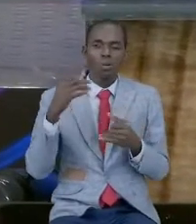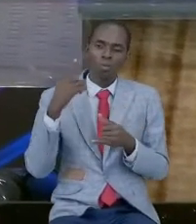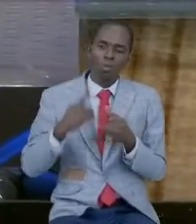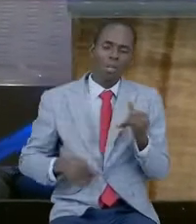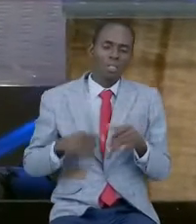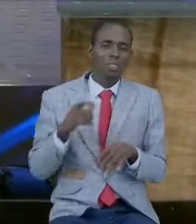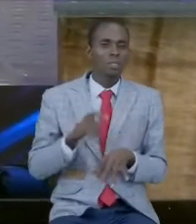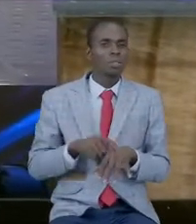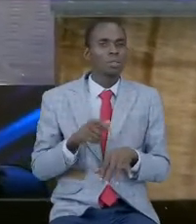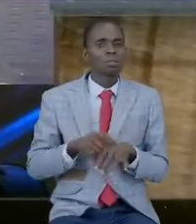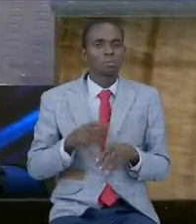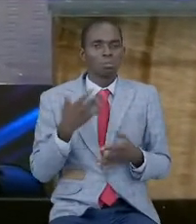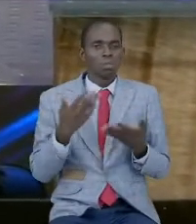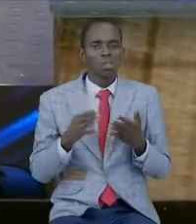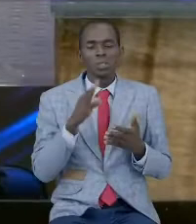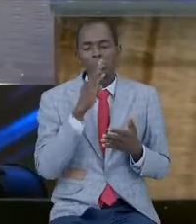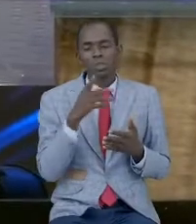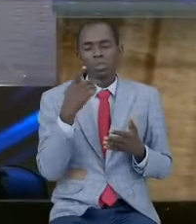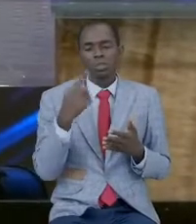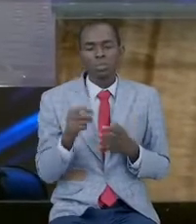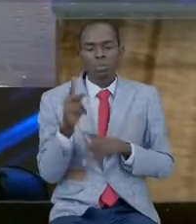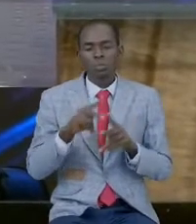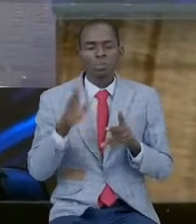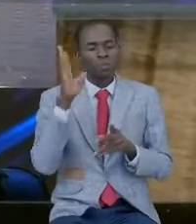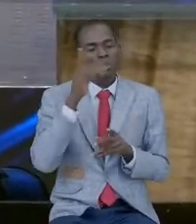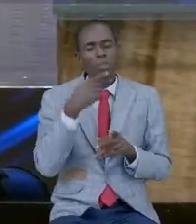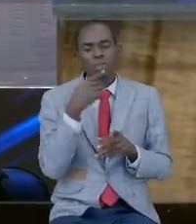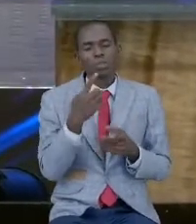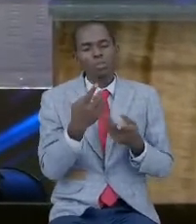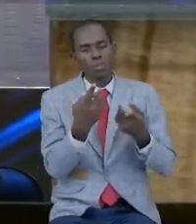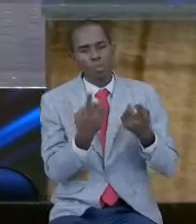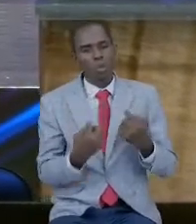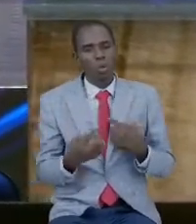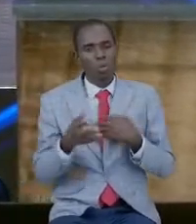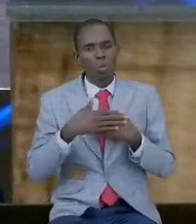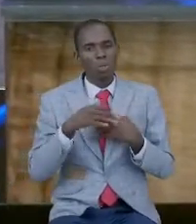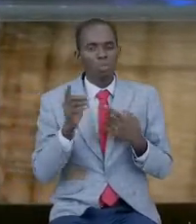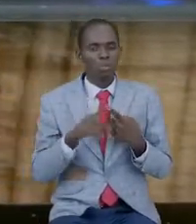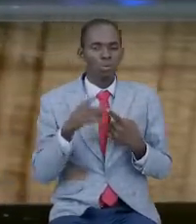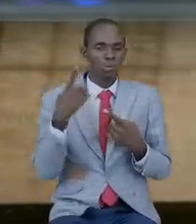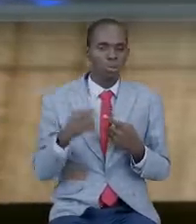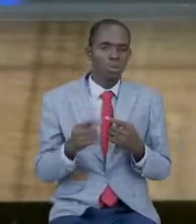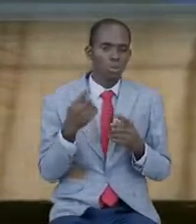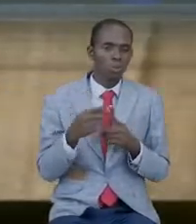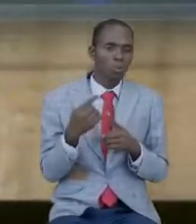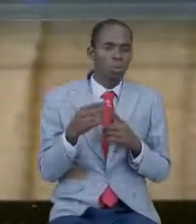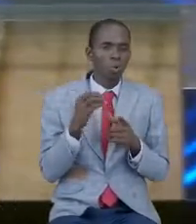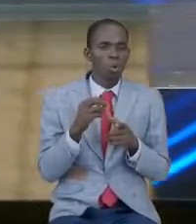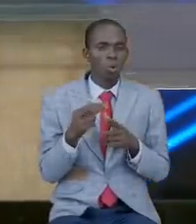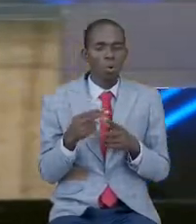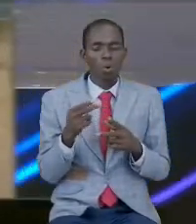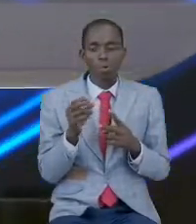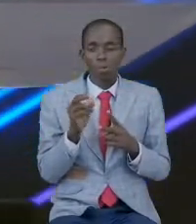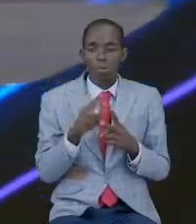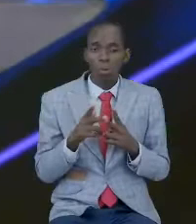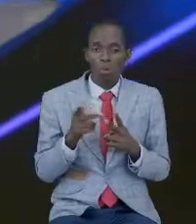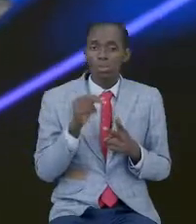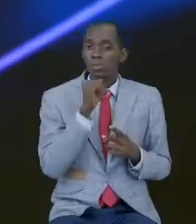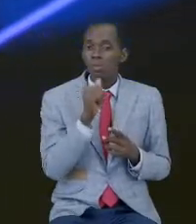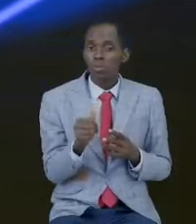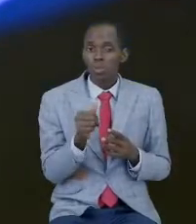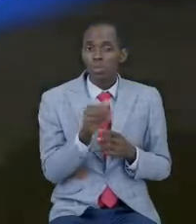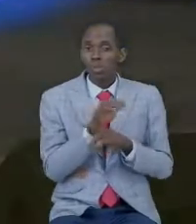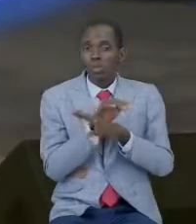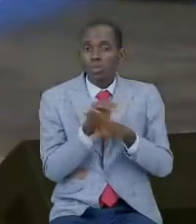back into the kingdom or not. Go back to the scriptures. It says, don't you know what the